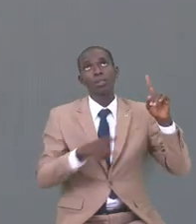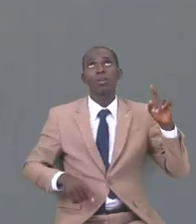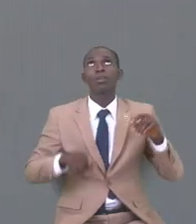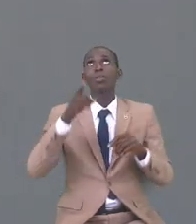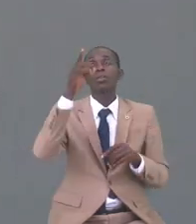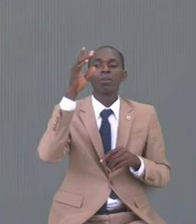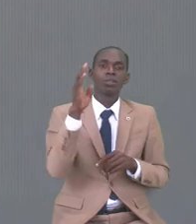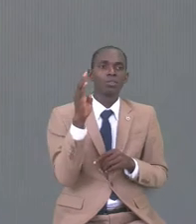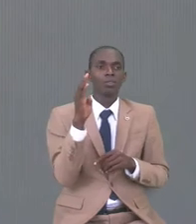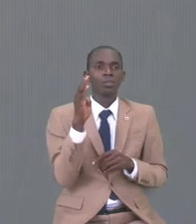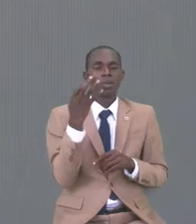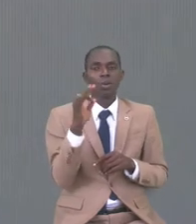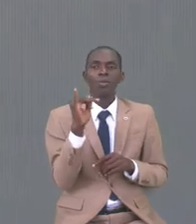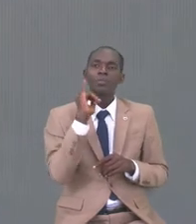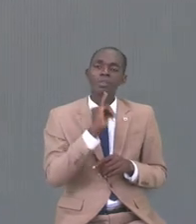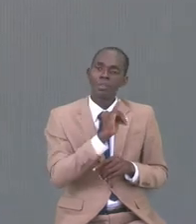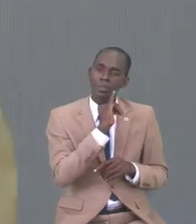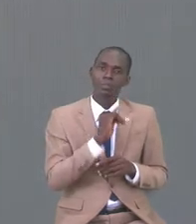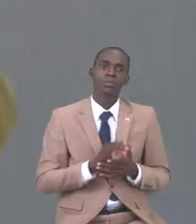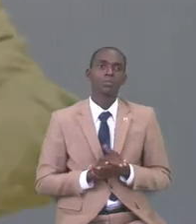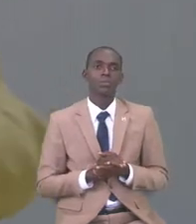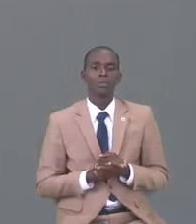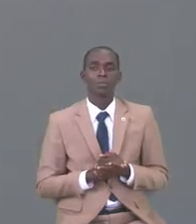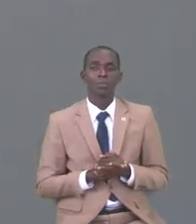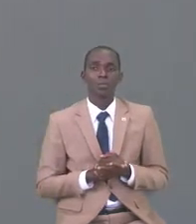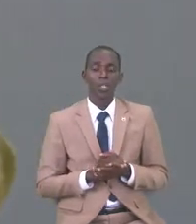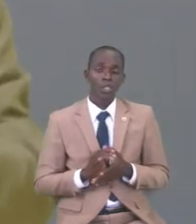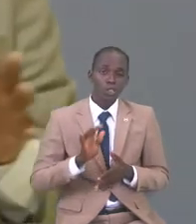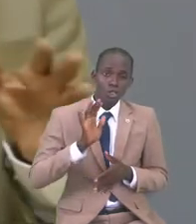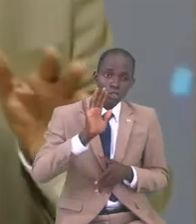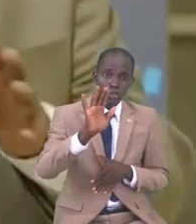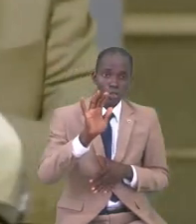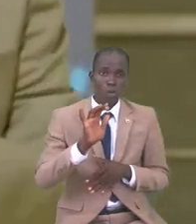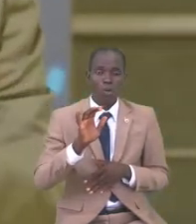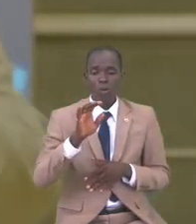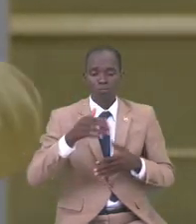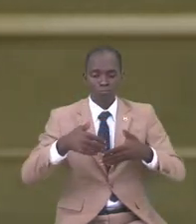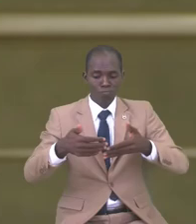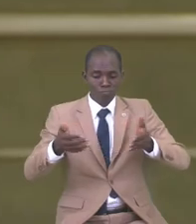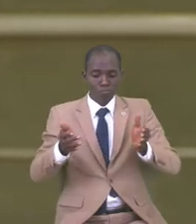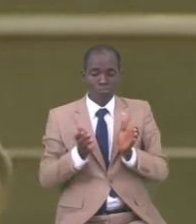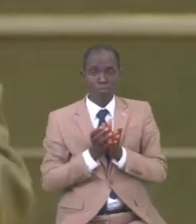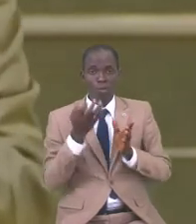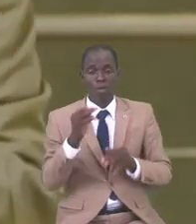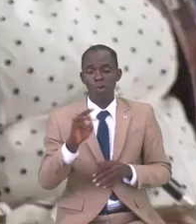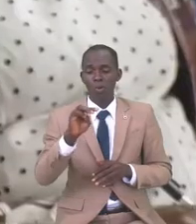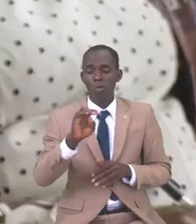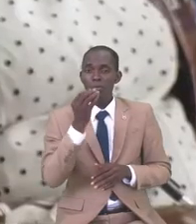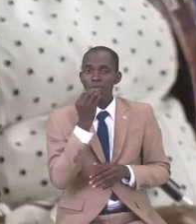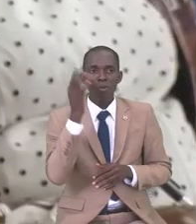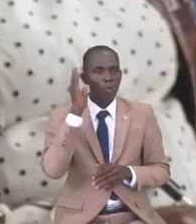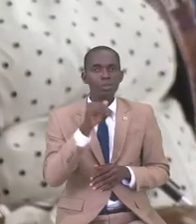Lord God of Israel, your barrel of meal shall not waste,